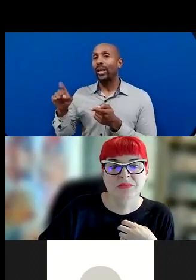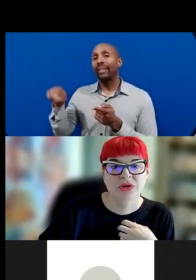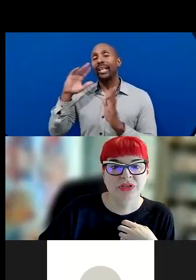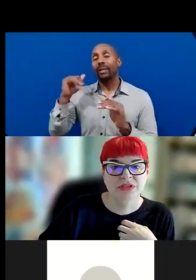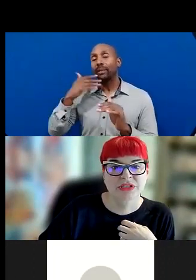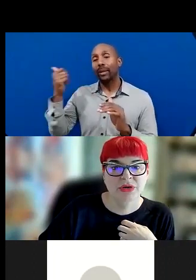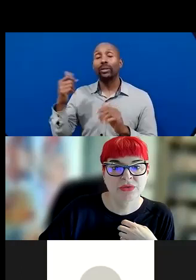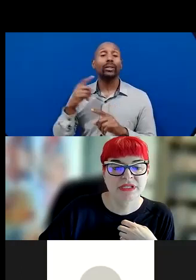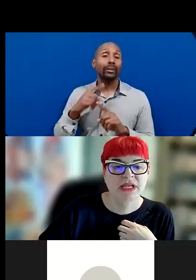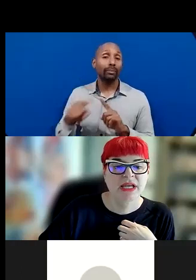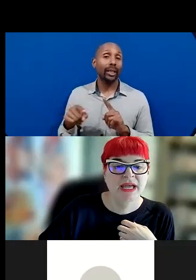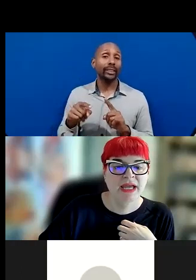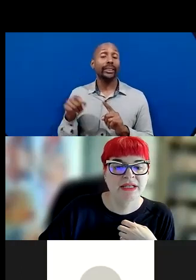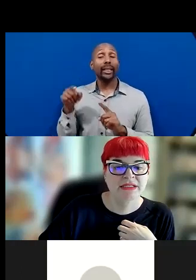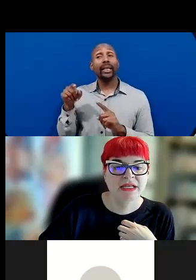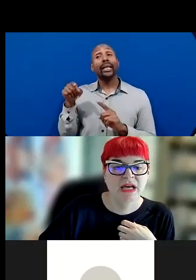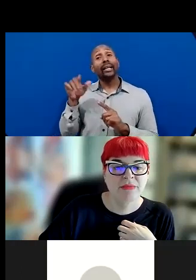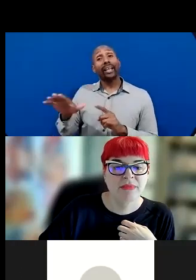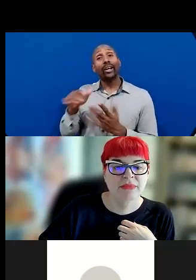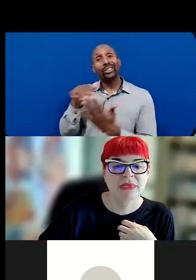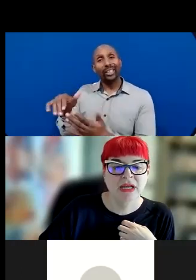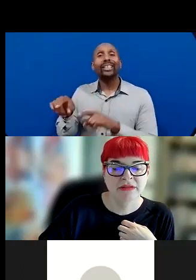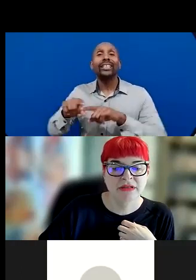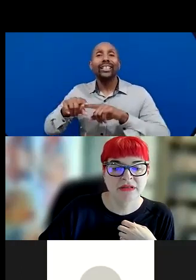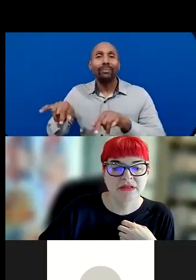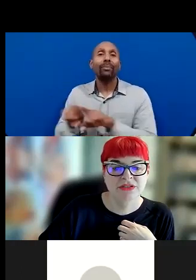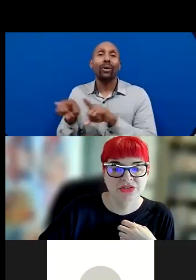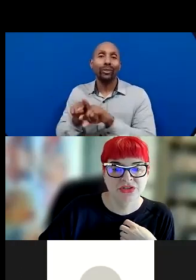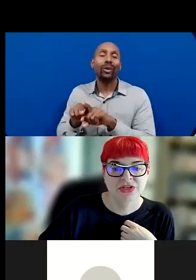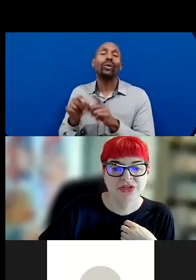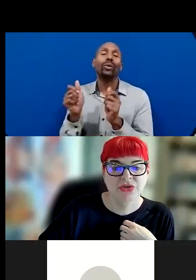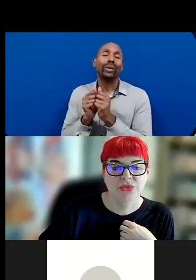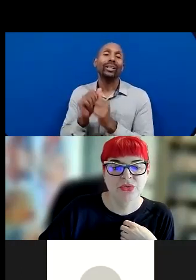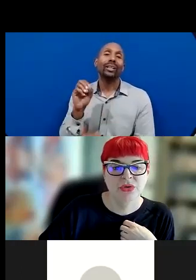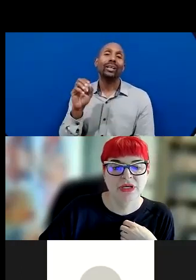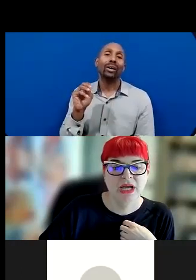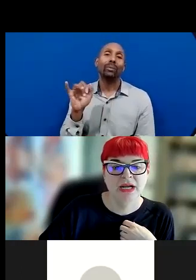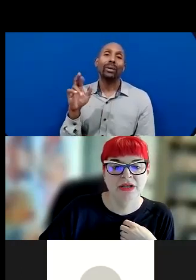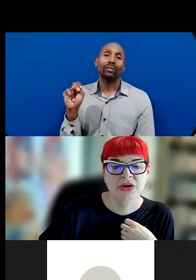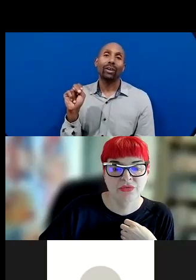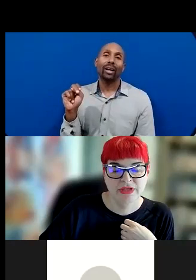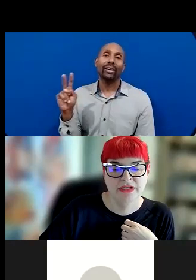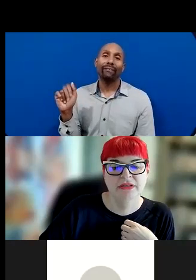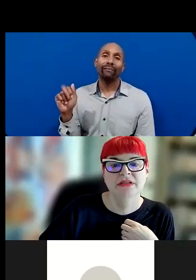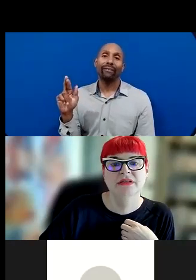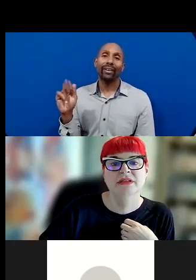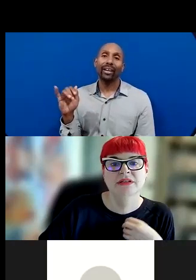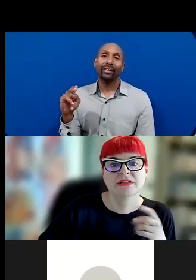that's important to note. And none of the children who got